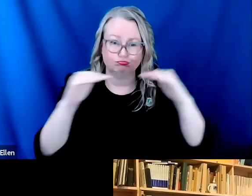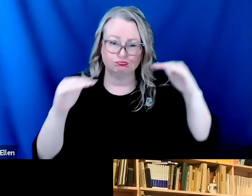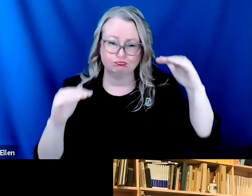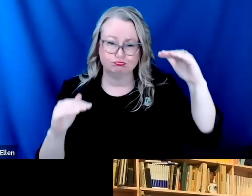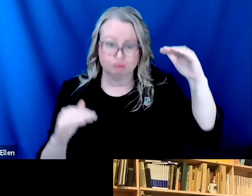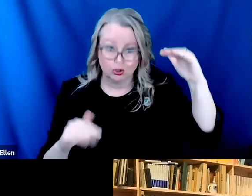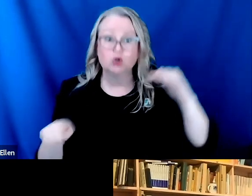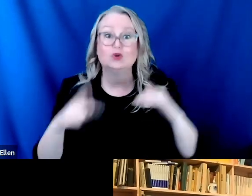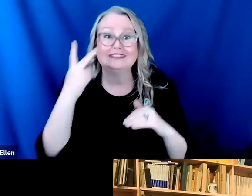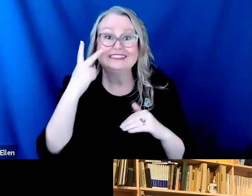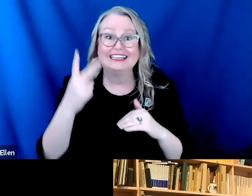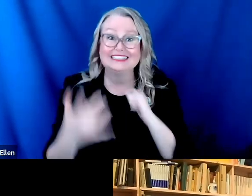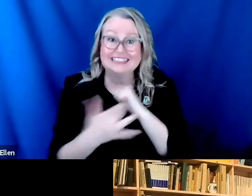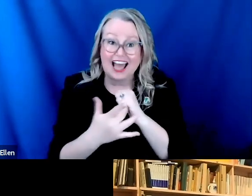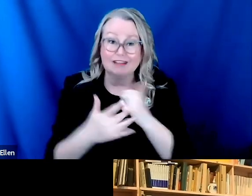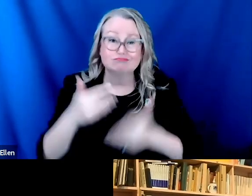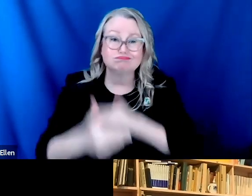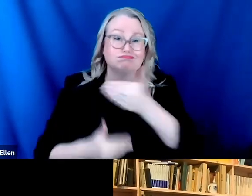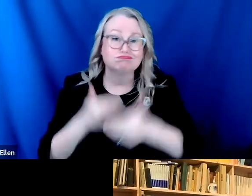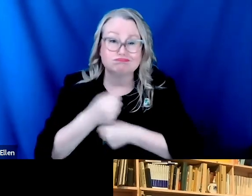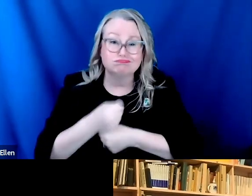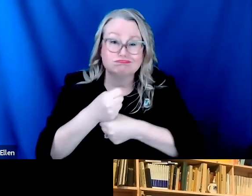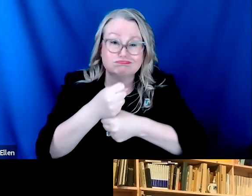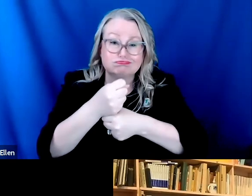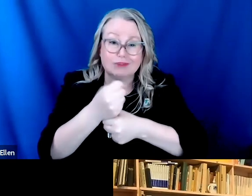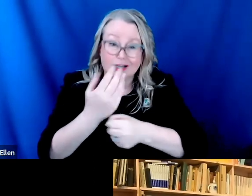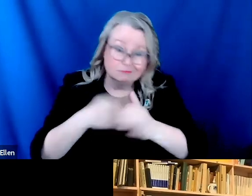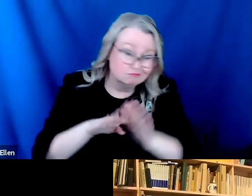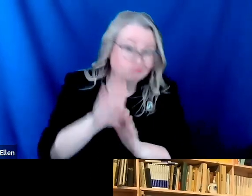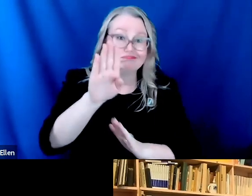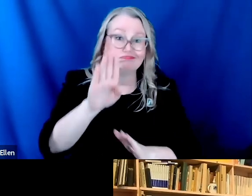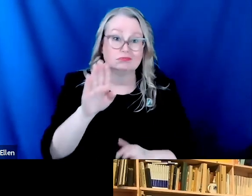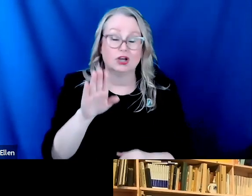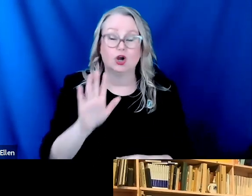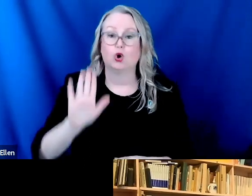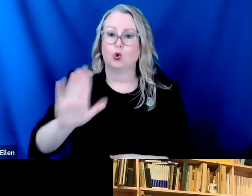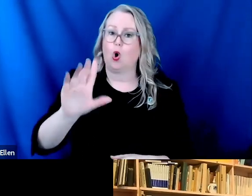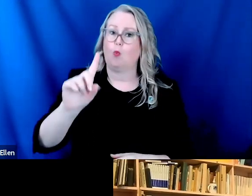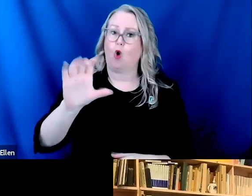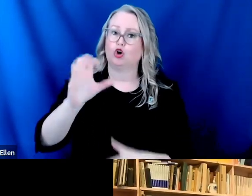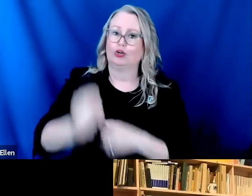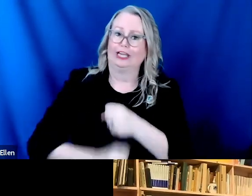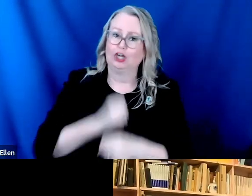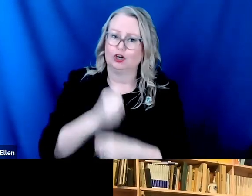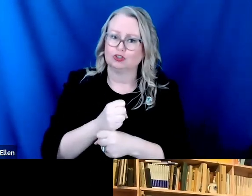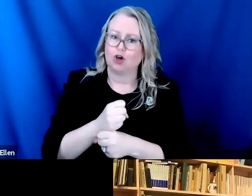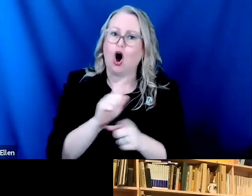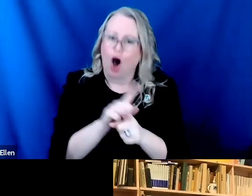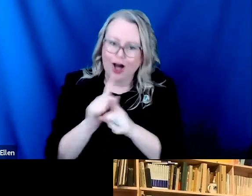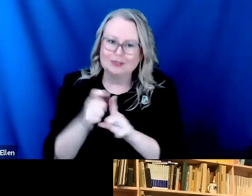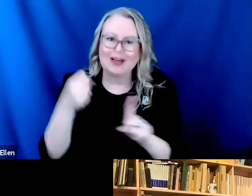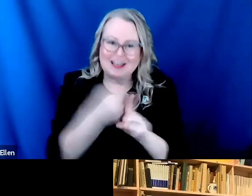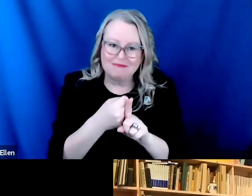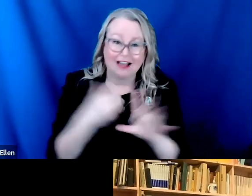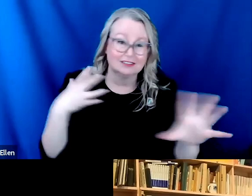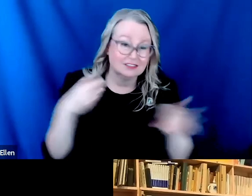technology. What your centennial affords us is an understanding of how the academy, the nature of